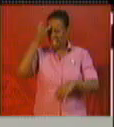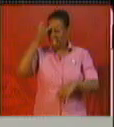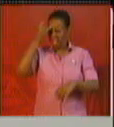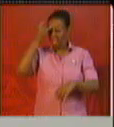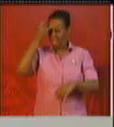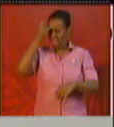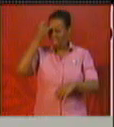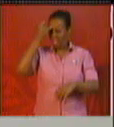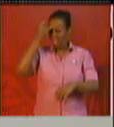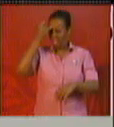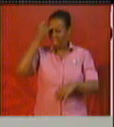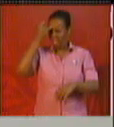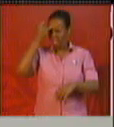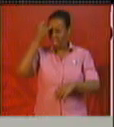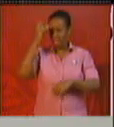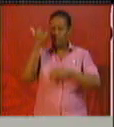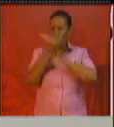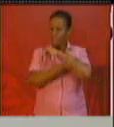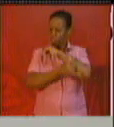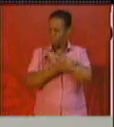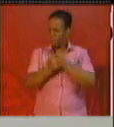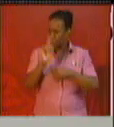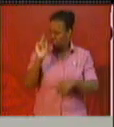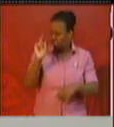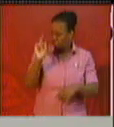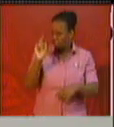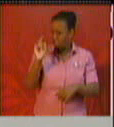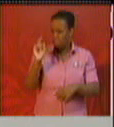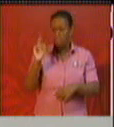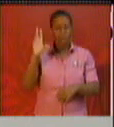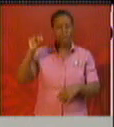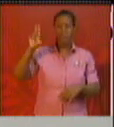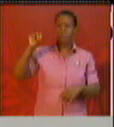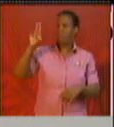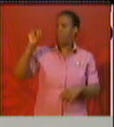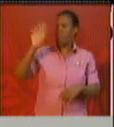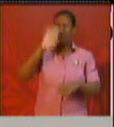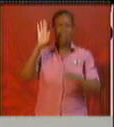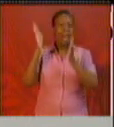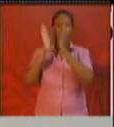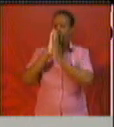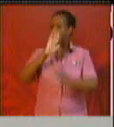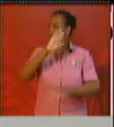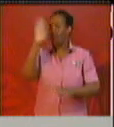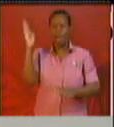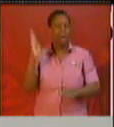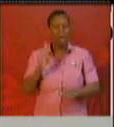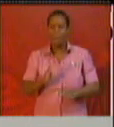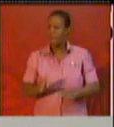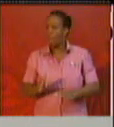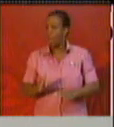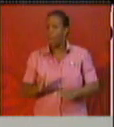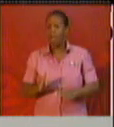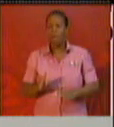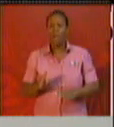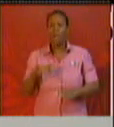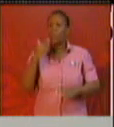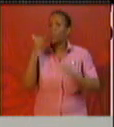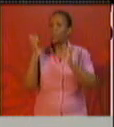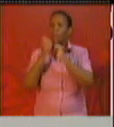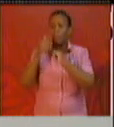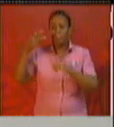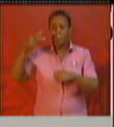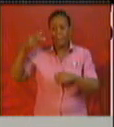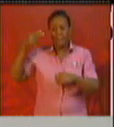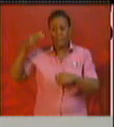no. We are currently engaged in discussions with PAHO WHO and the COVAX facility. However, you may have